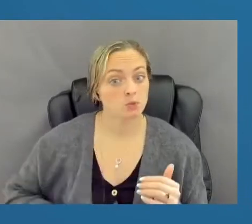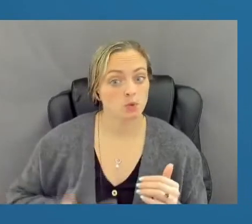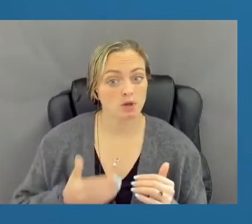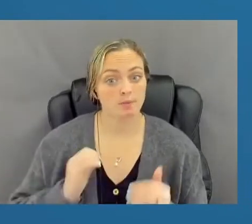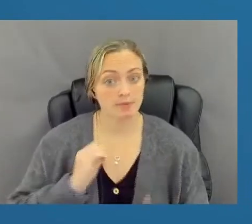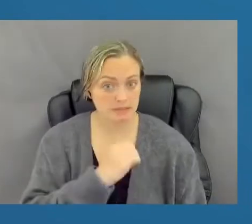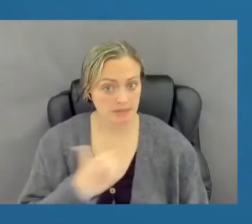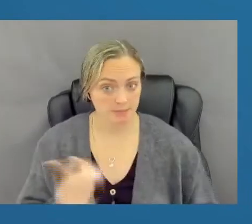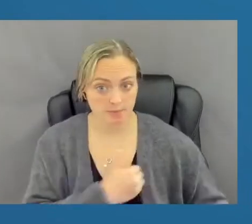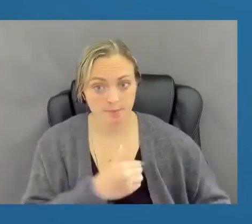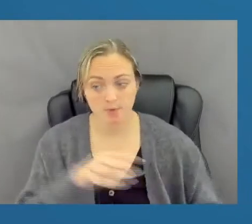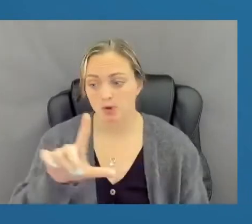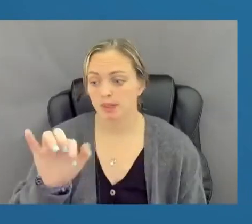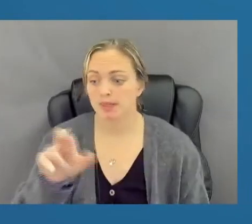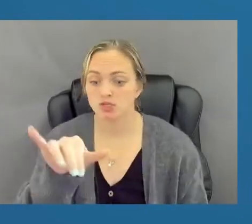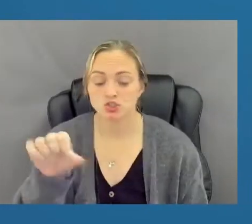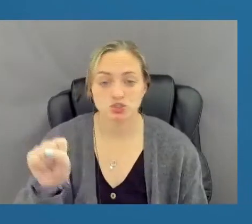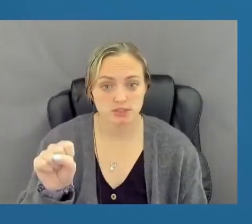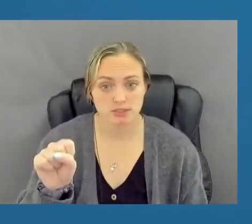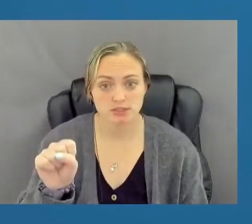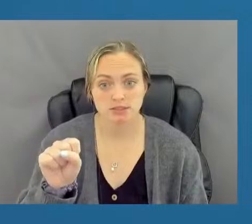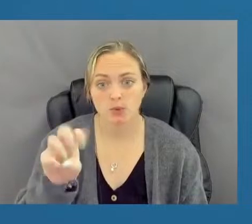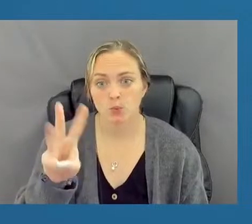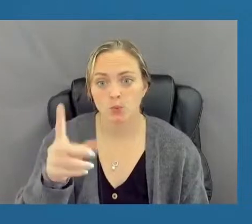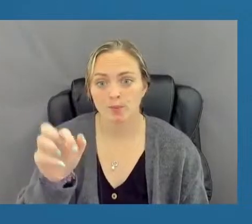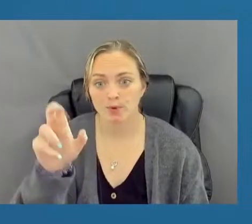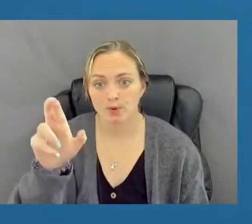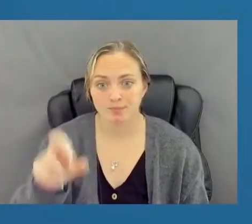Assemblymember Latrice Walker.